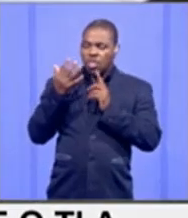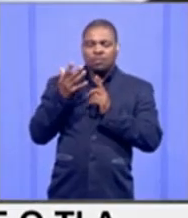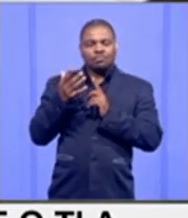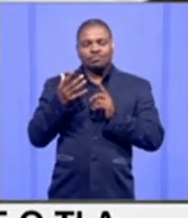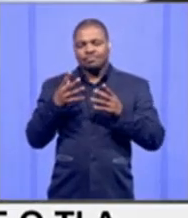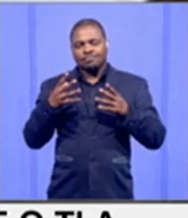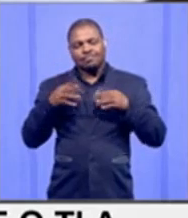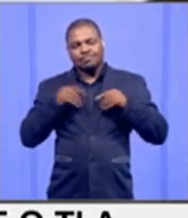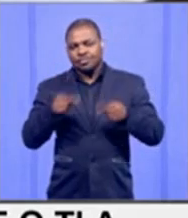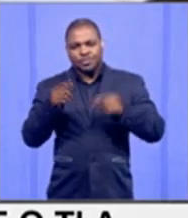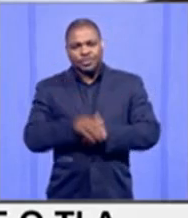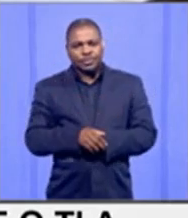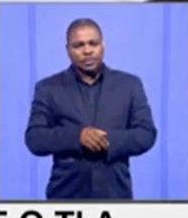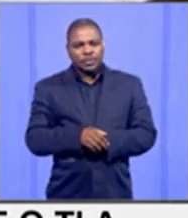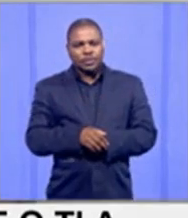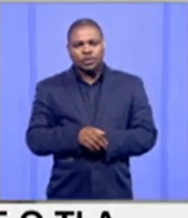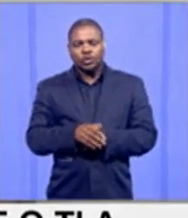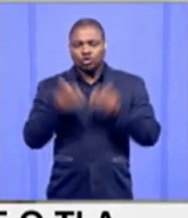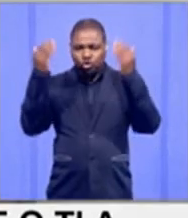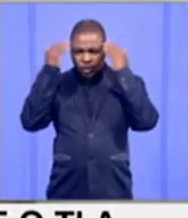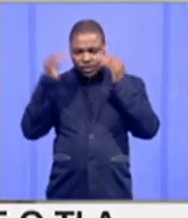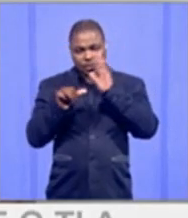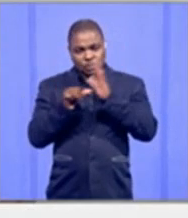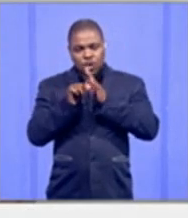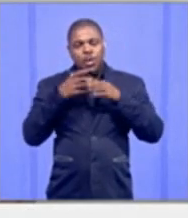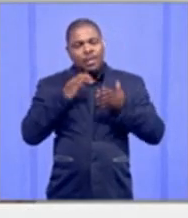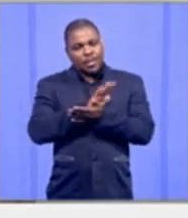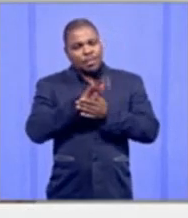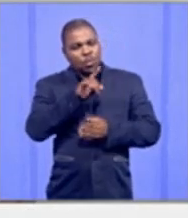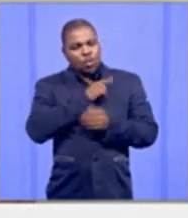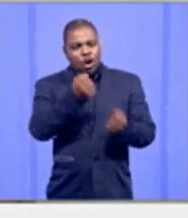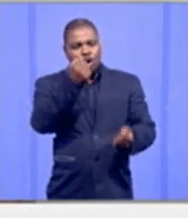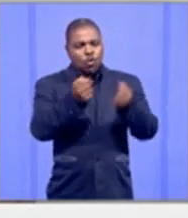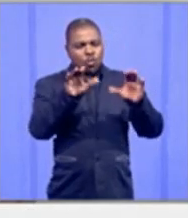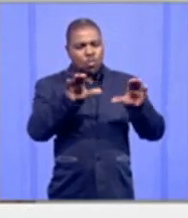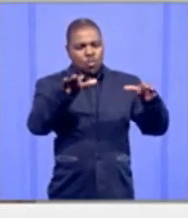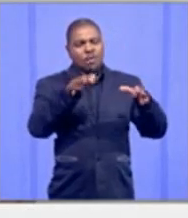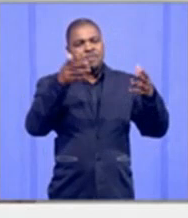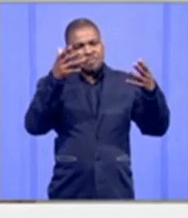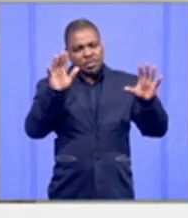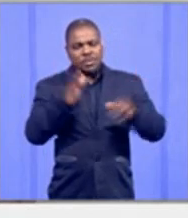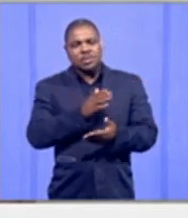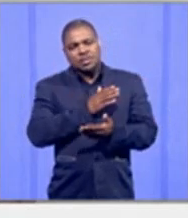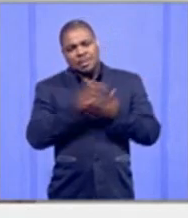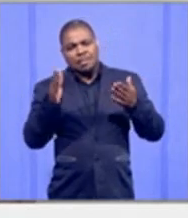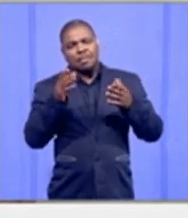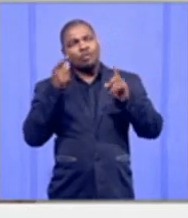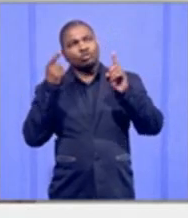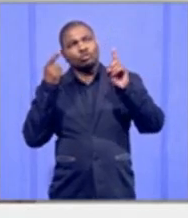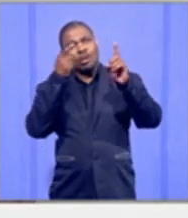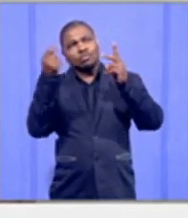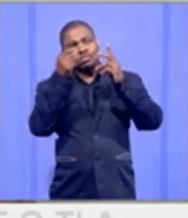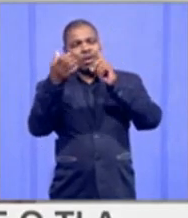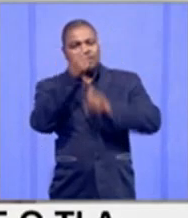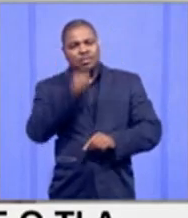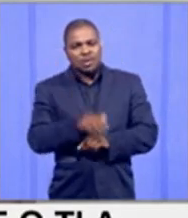judges matter, we are impressed to see that the judiciary was able to meet some really high targets, to hear